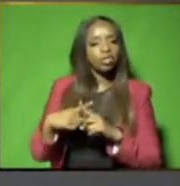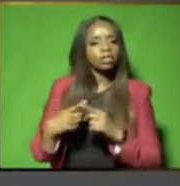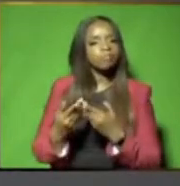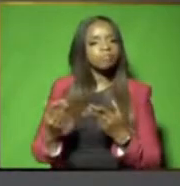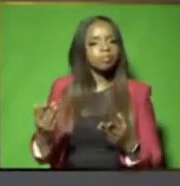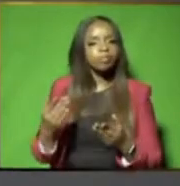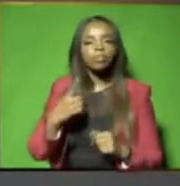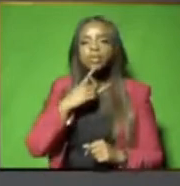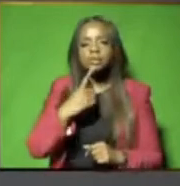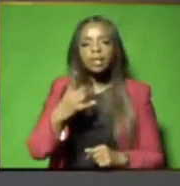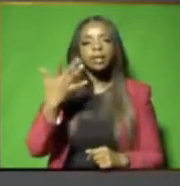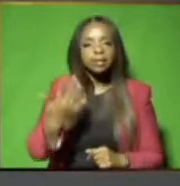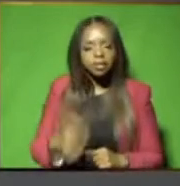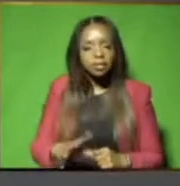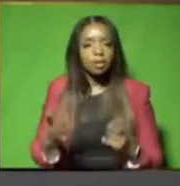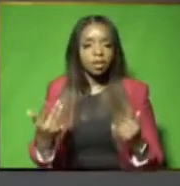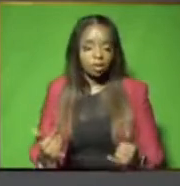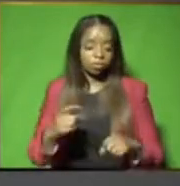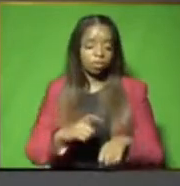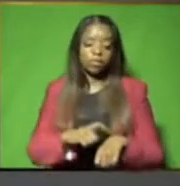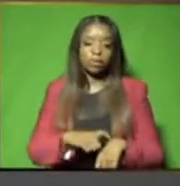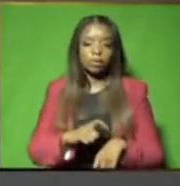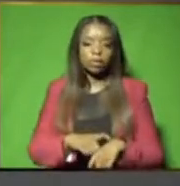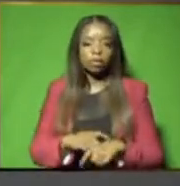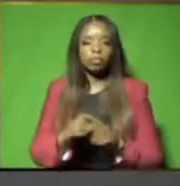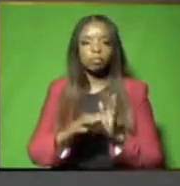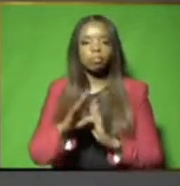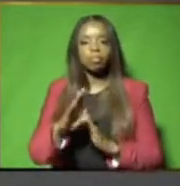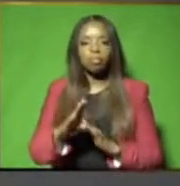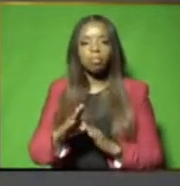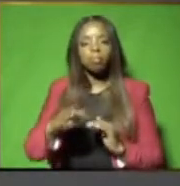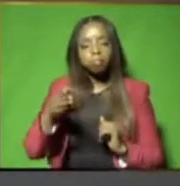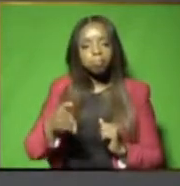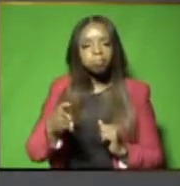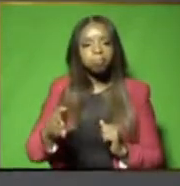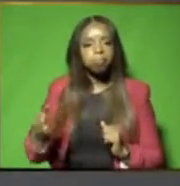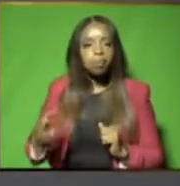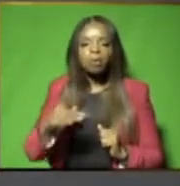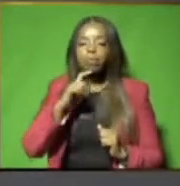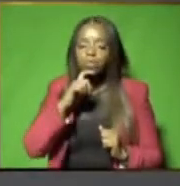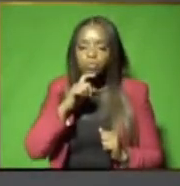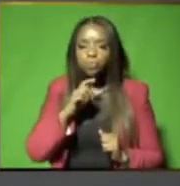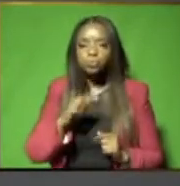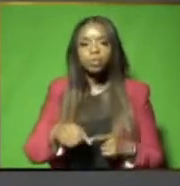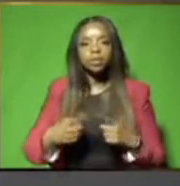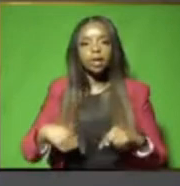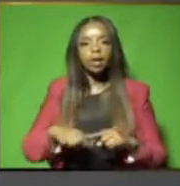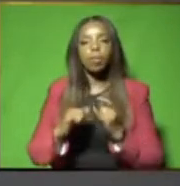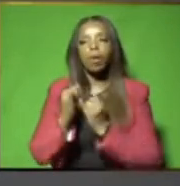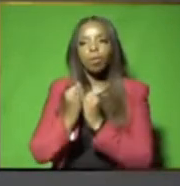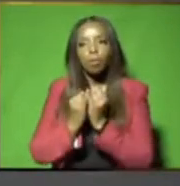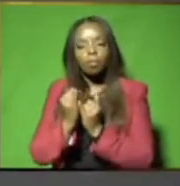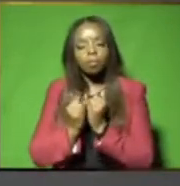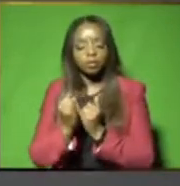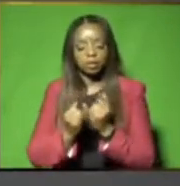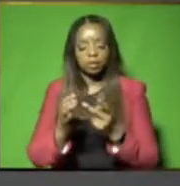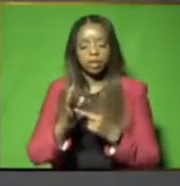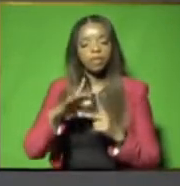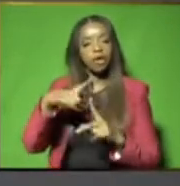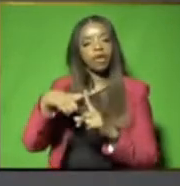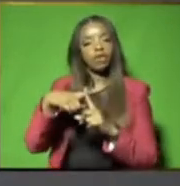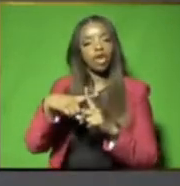a rising tide lifts all boats. May we use our competitive